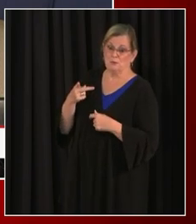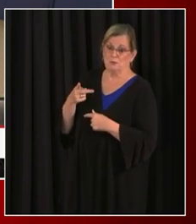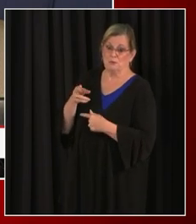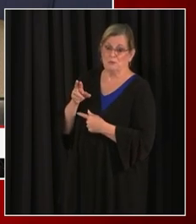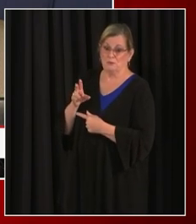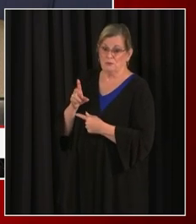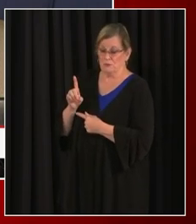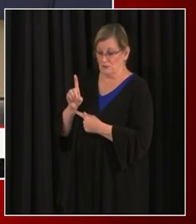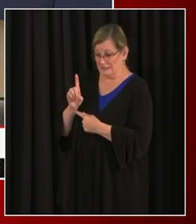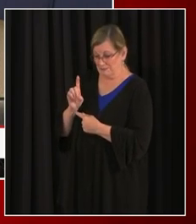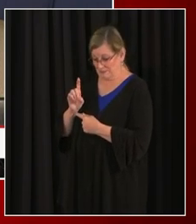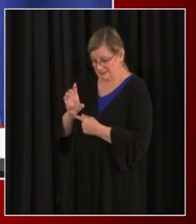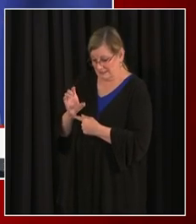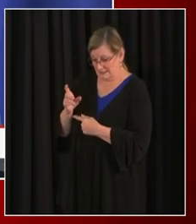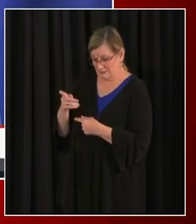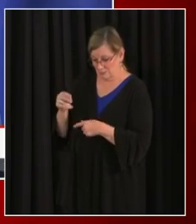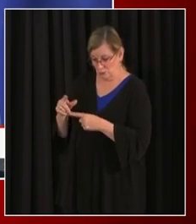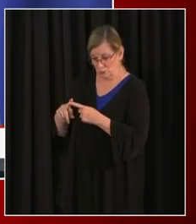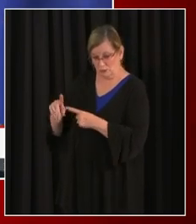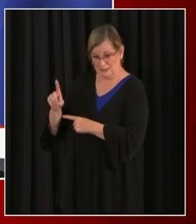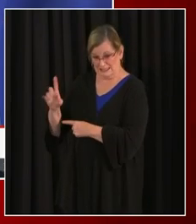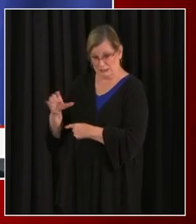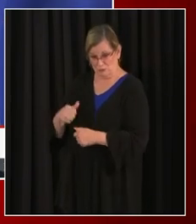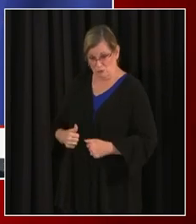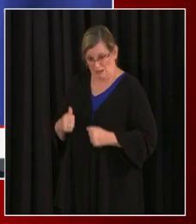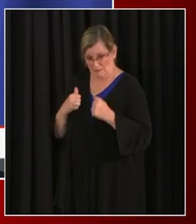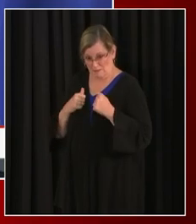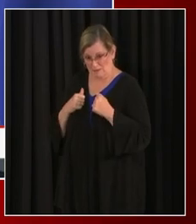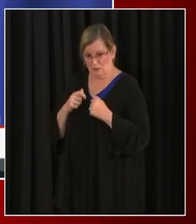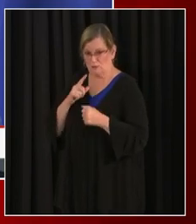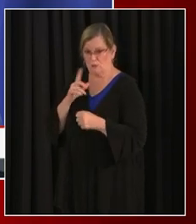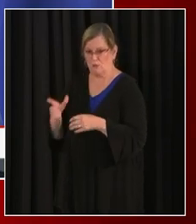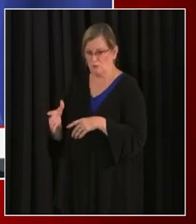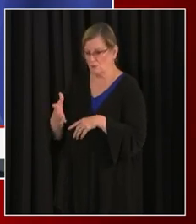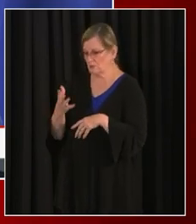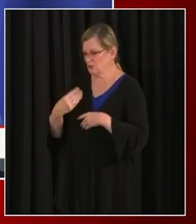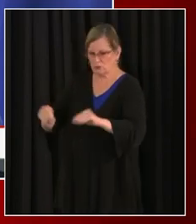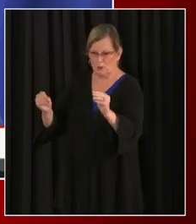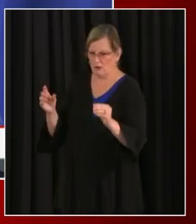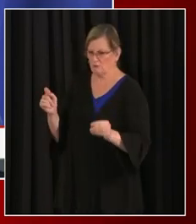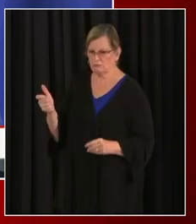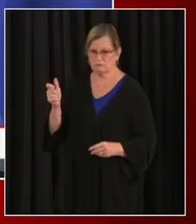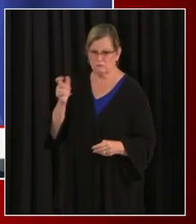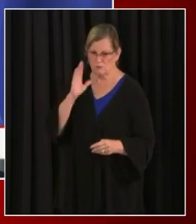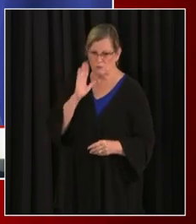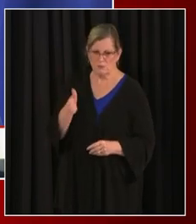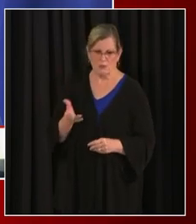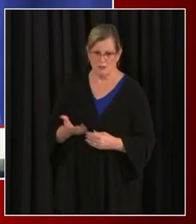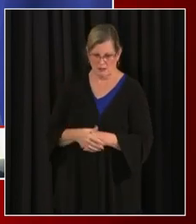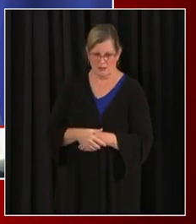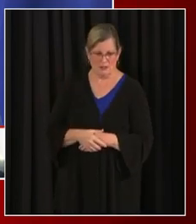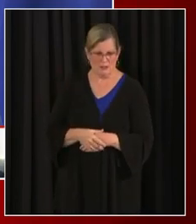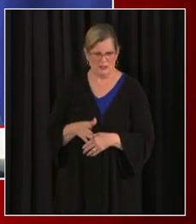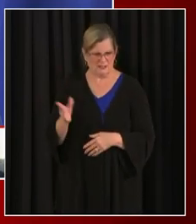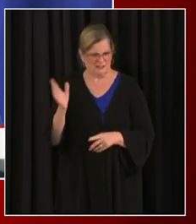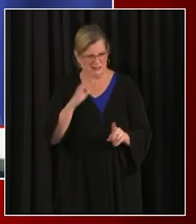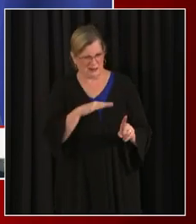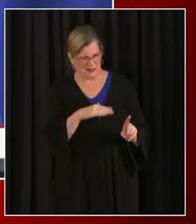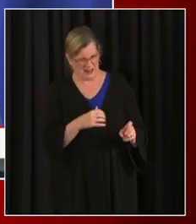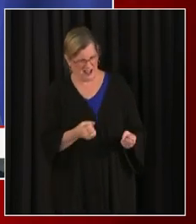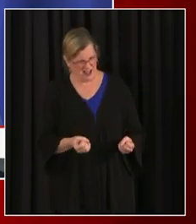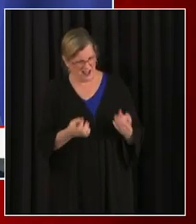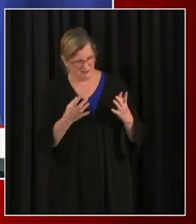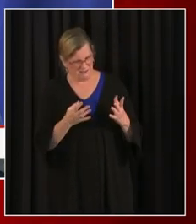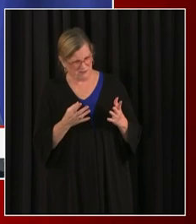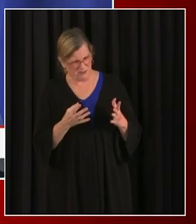residents first and foremost, that those will be completely sold out. And the same question for the fields. I know with a lot of the fields, a lot of the groups